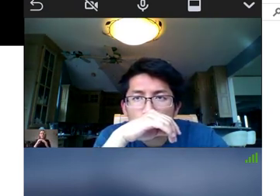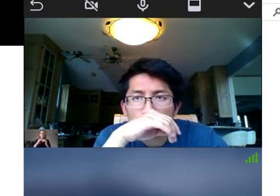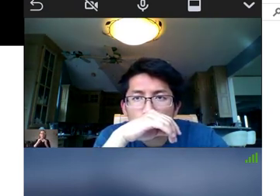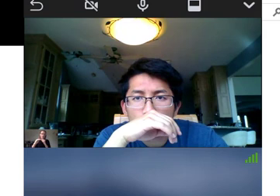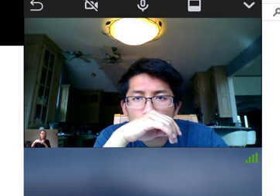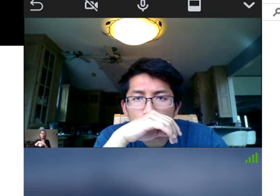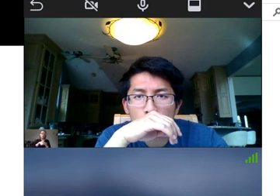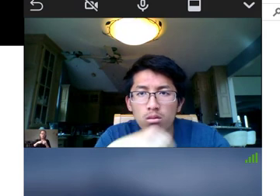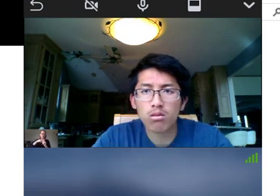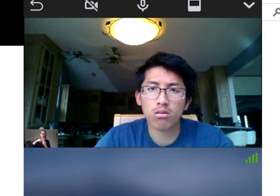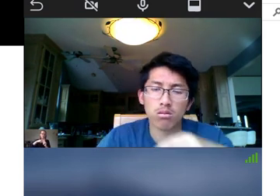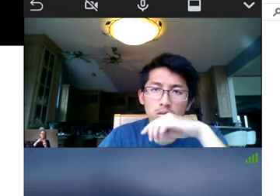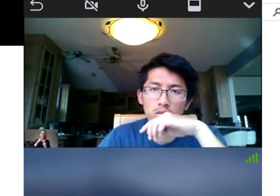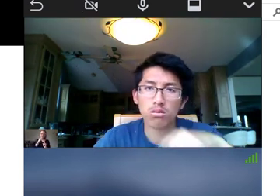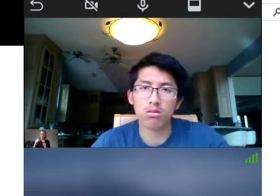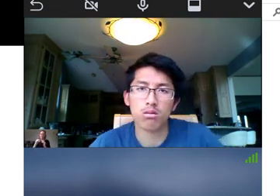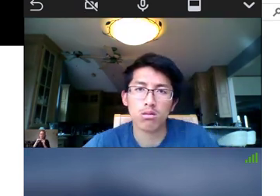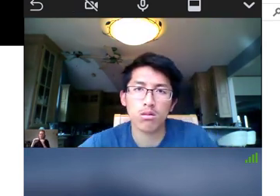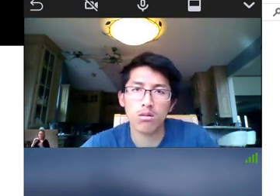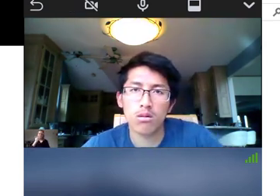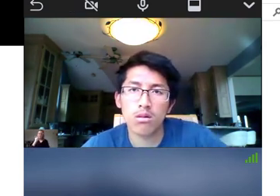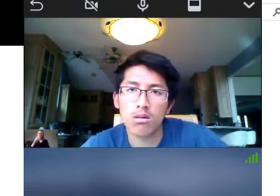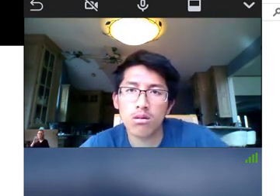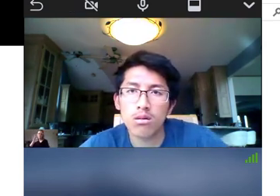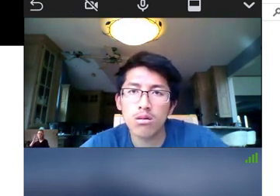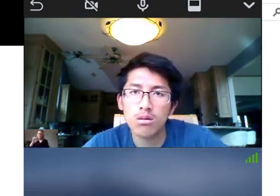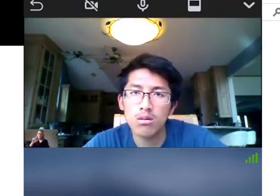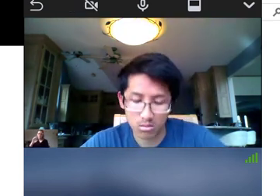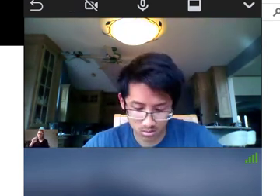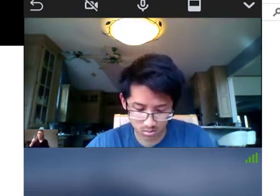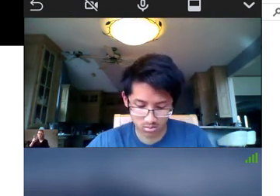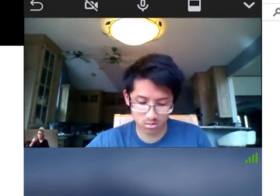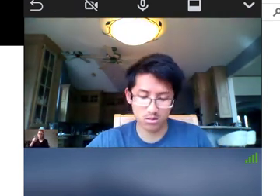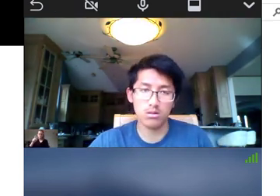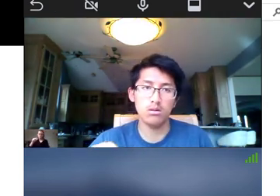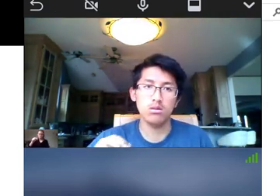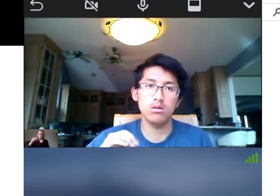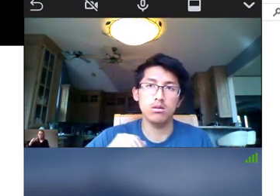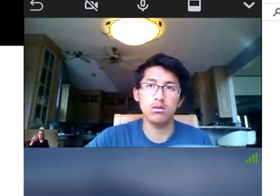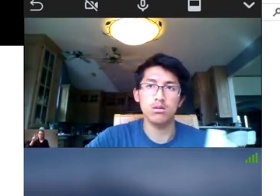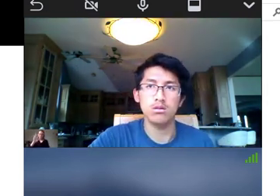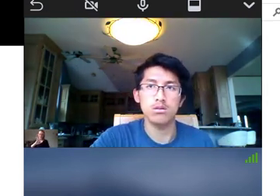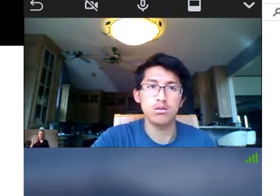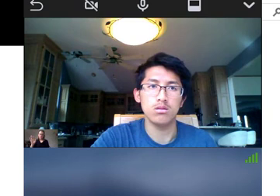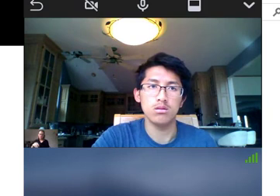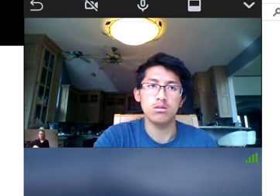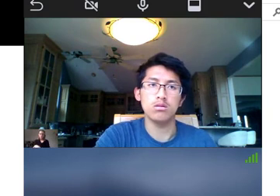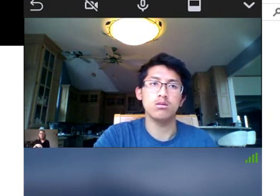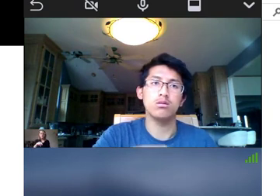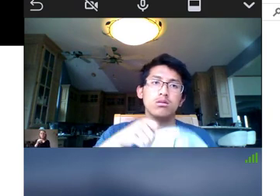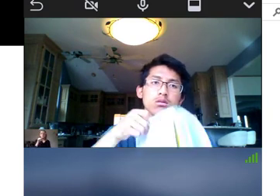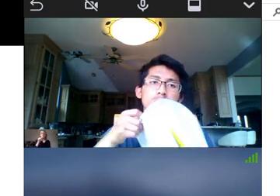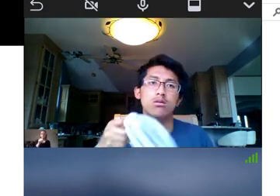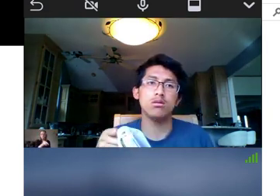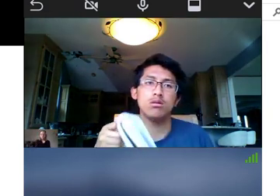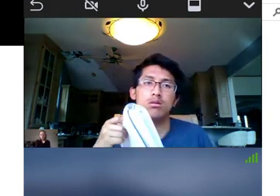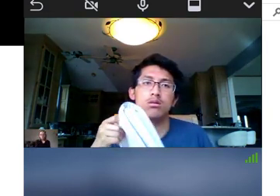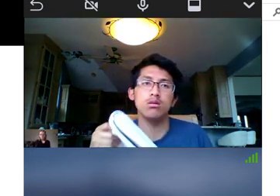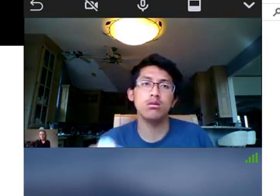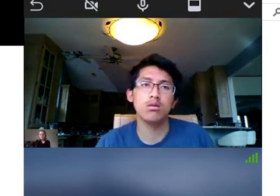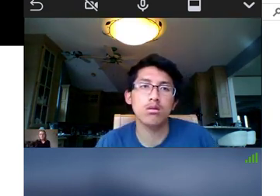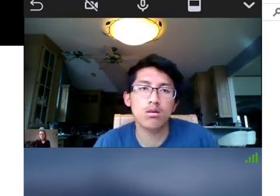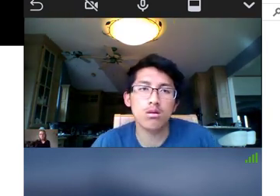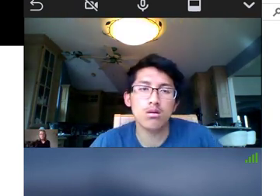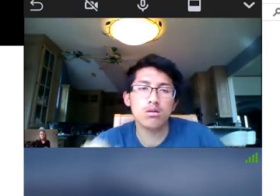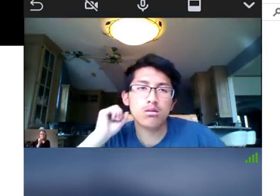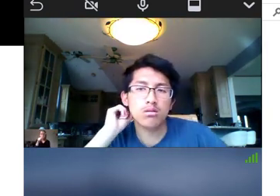apply. We'll assume that the fluid and material properties are constant. Even though, say, the fluid temperatures are changing, we're only going